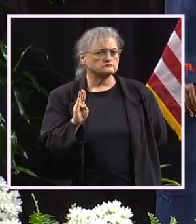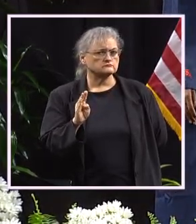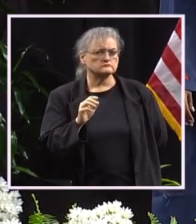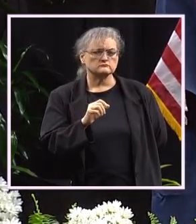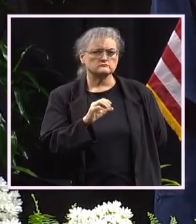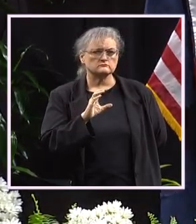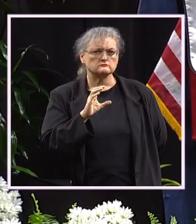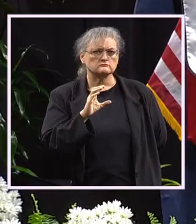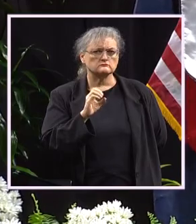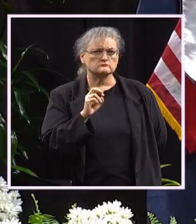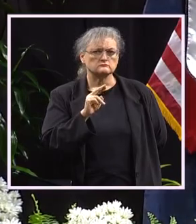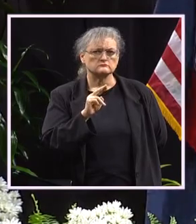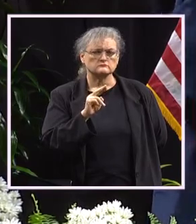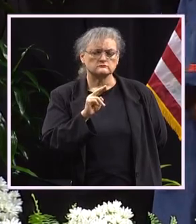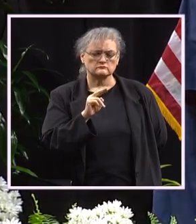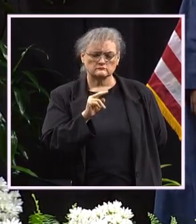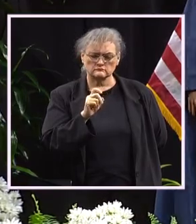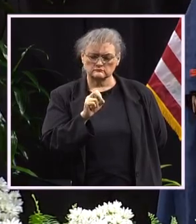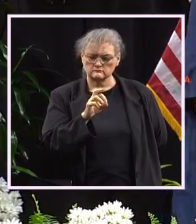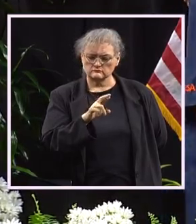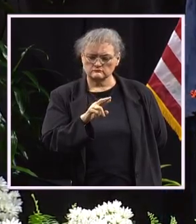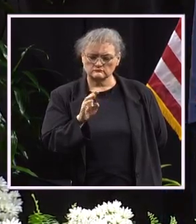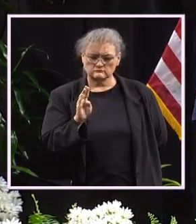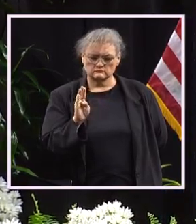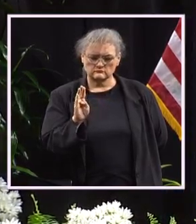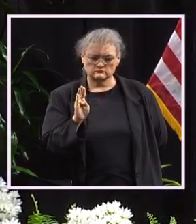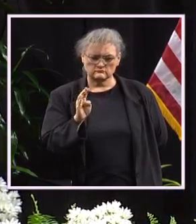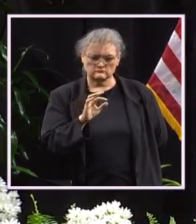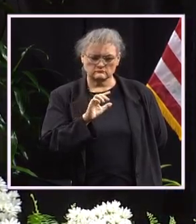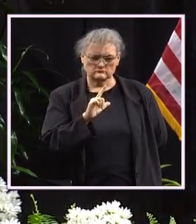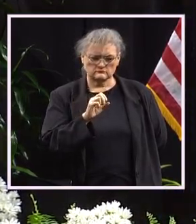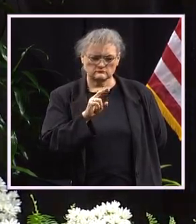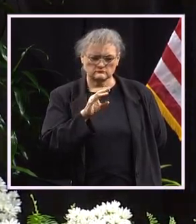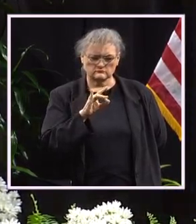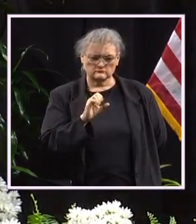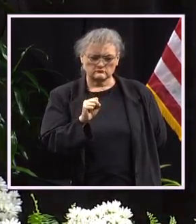Connor L. Goodman, Luis Alejandro Mendoza,